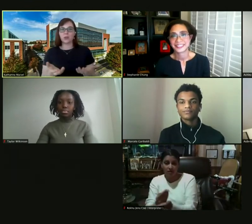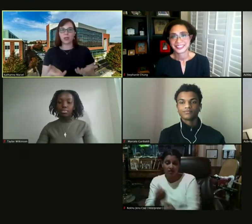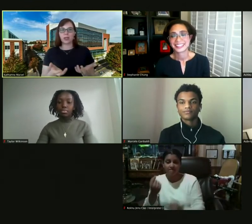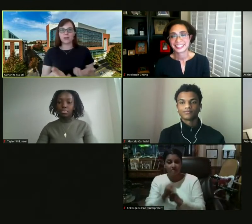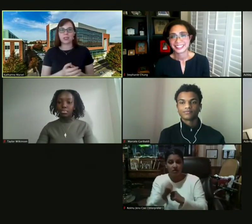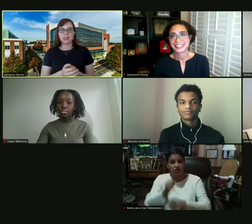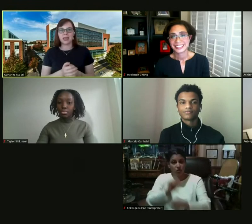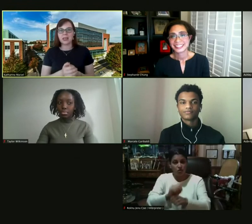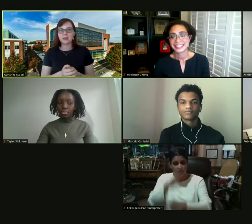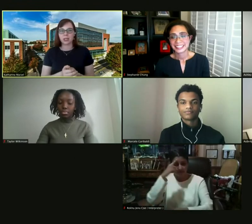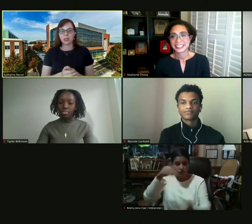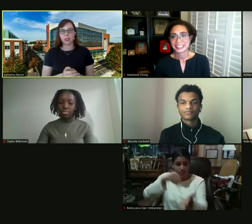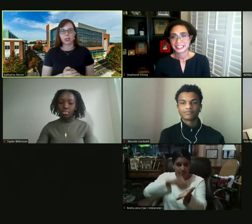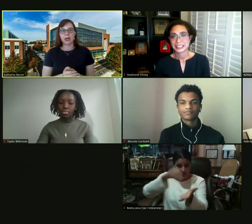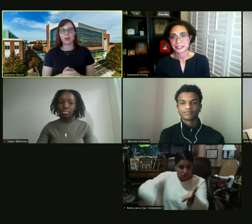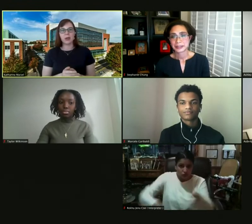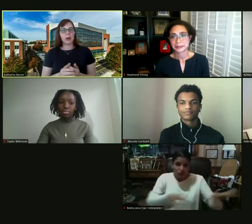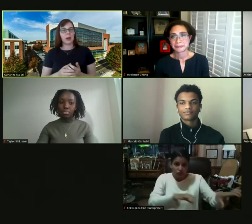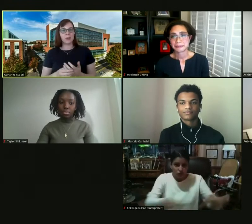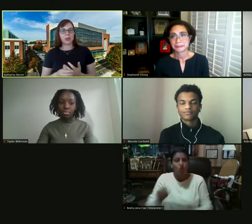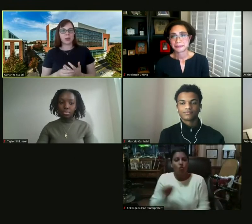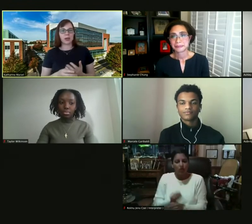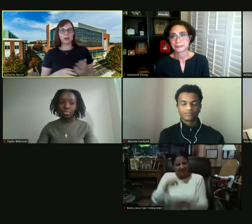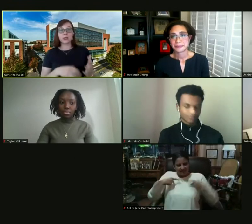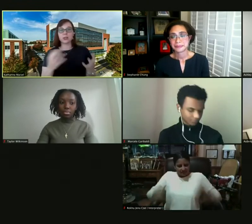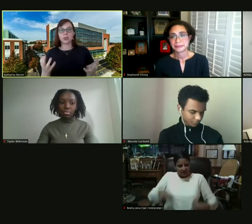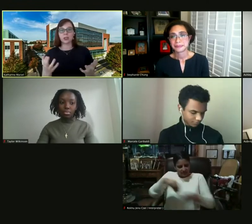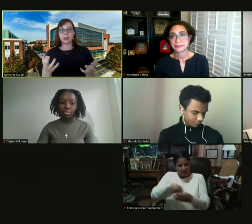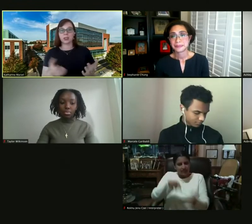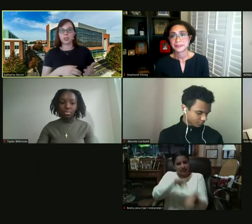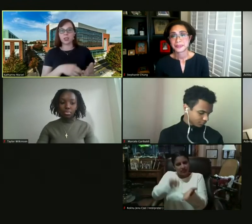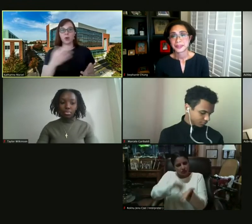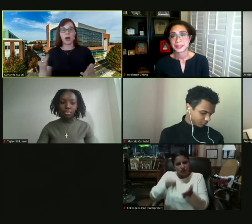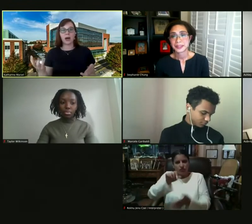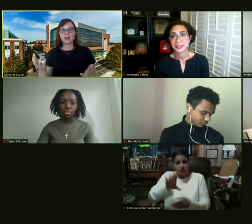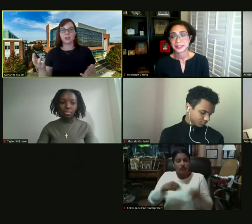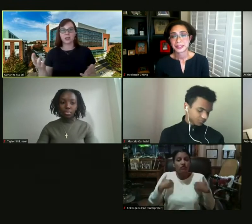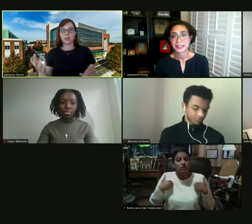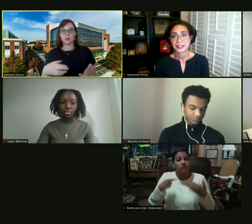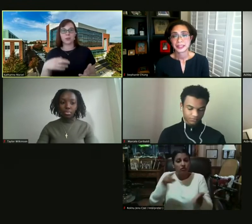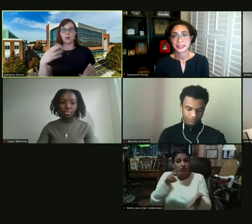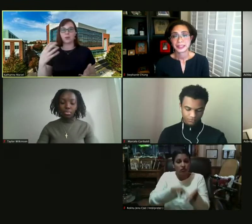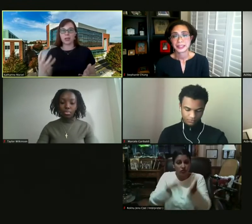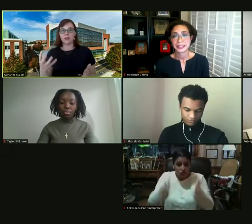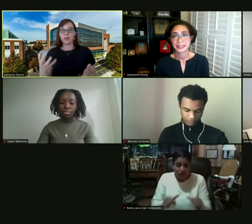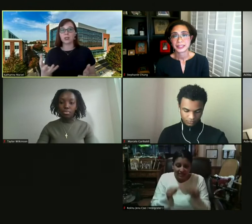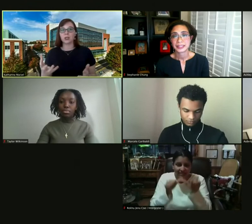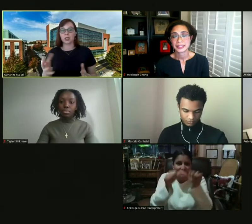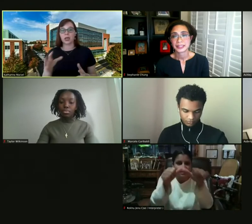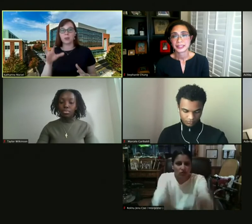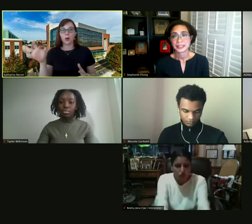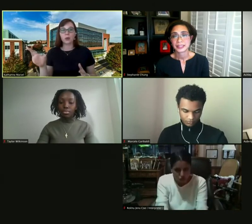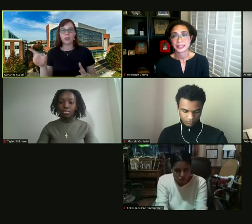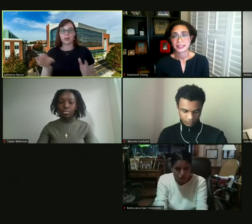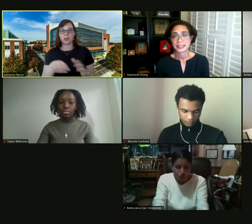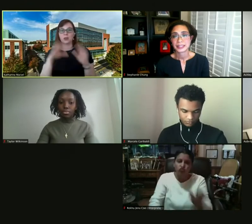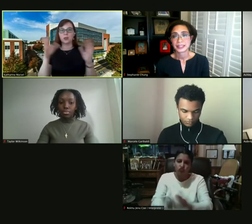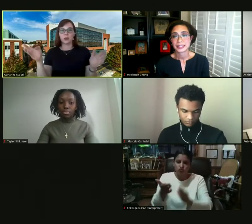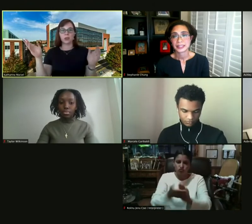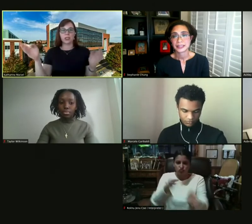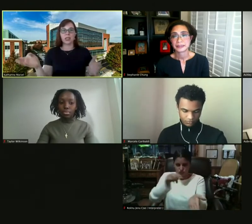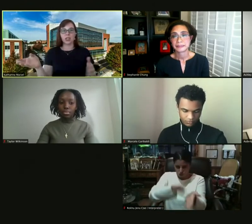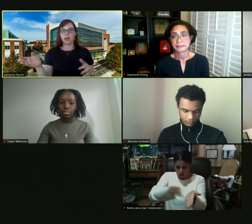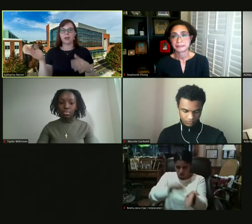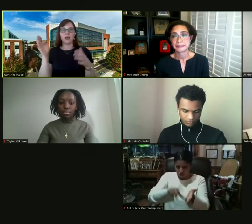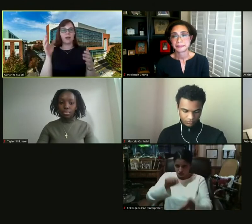So actually working physically in a research lab. There are researchers that continue on just, you know, running research labs only that don't